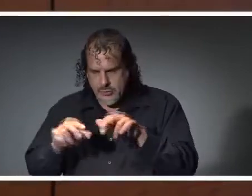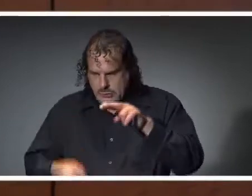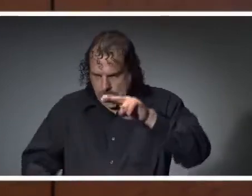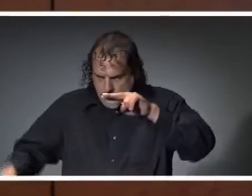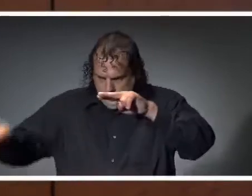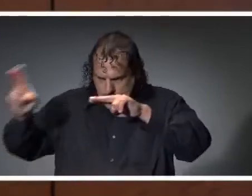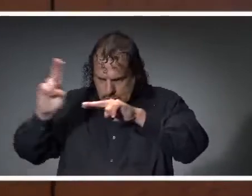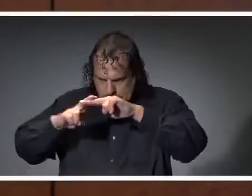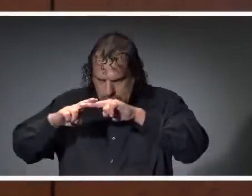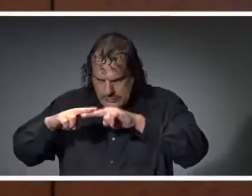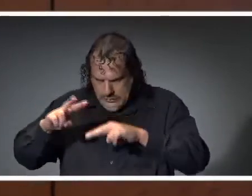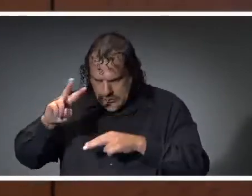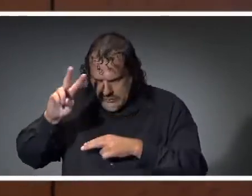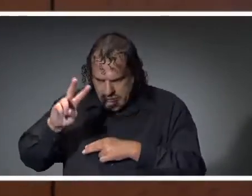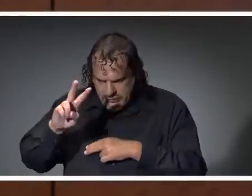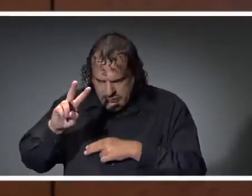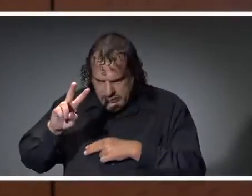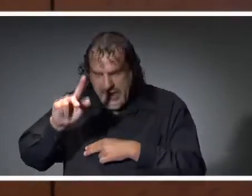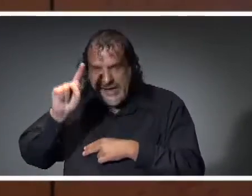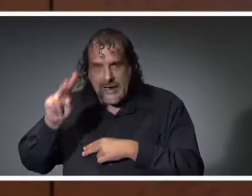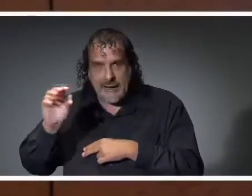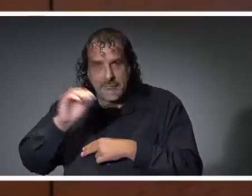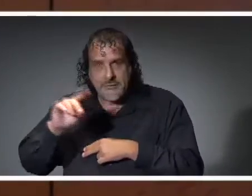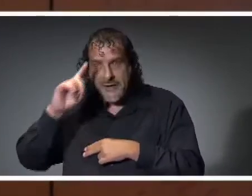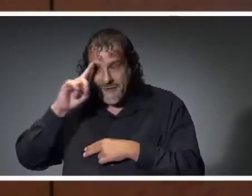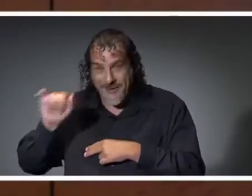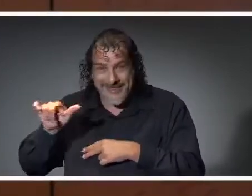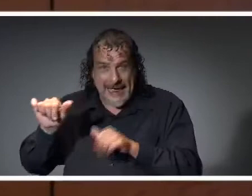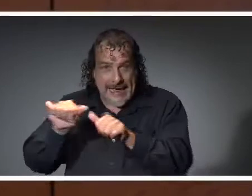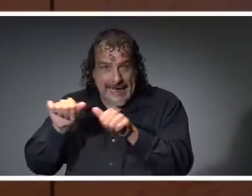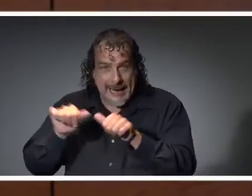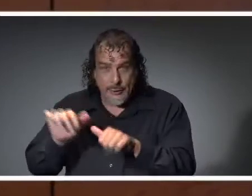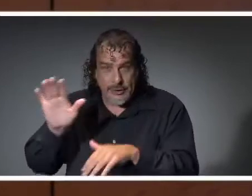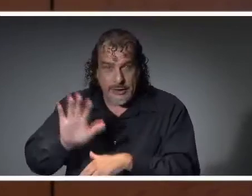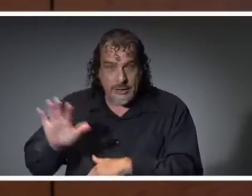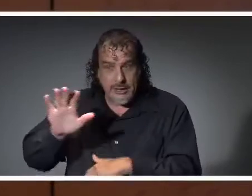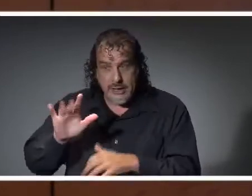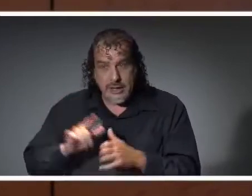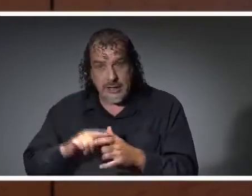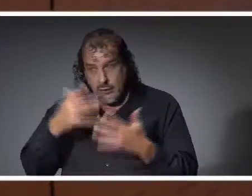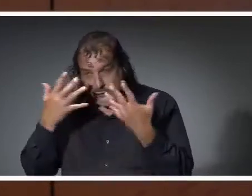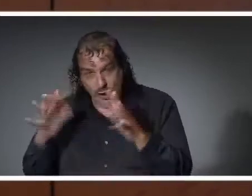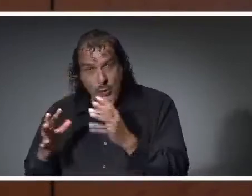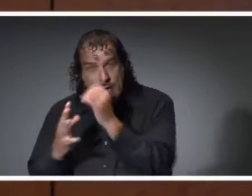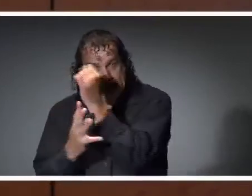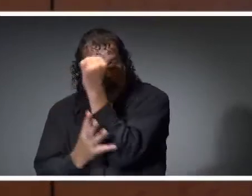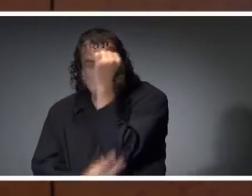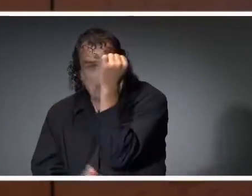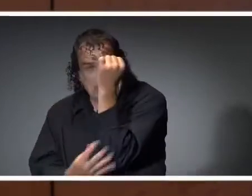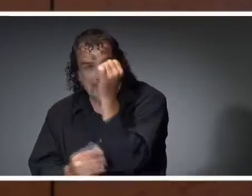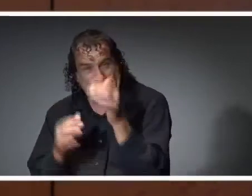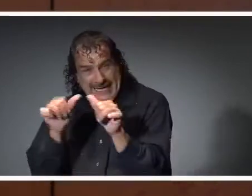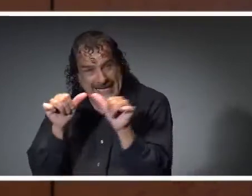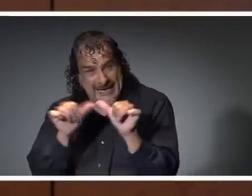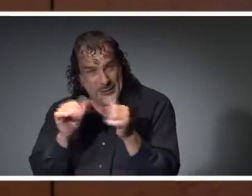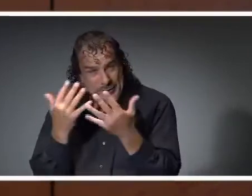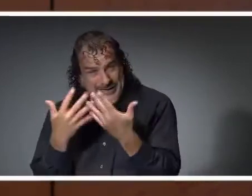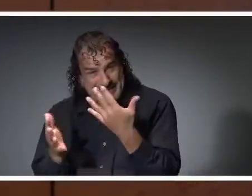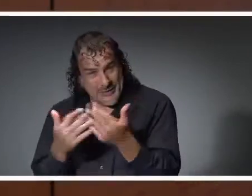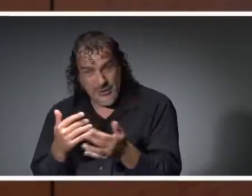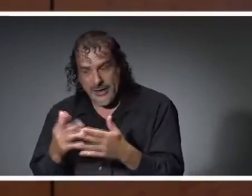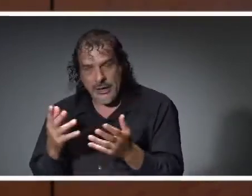around 2.5% for that area, which for an already impoverished area, that's significant. It's significant